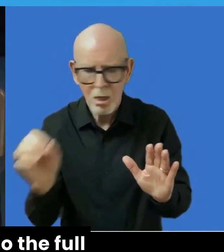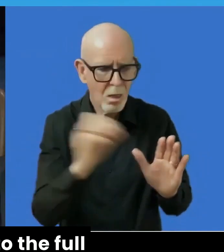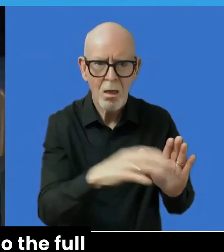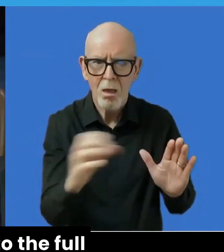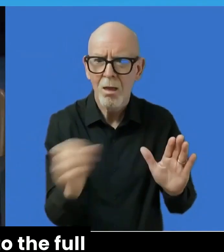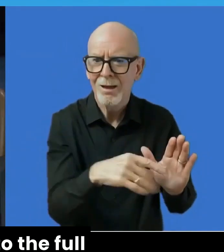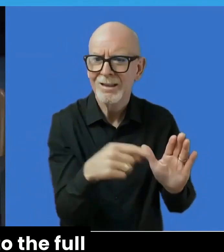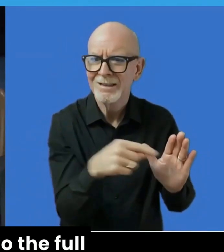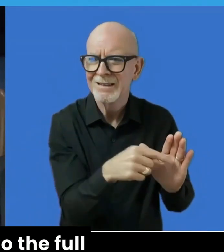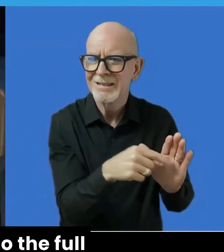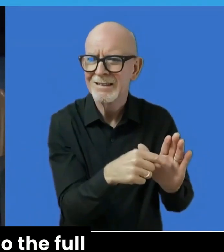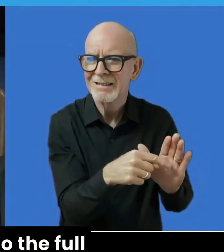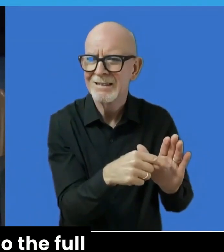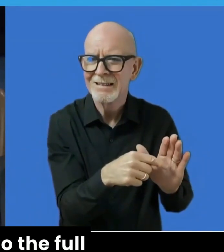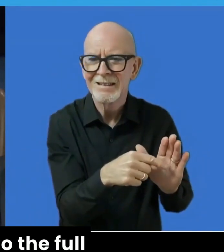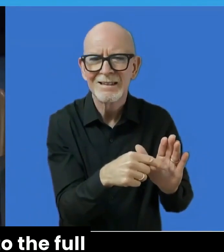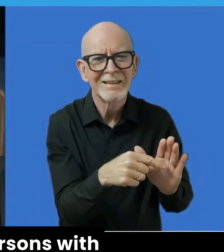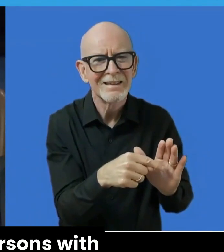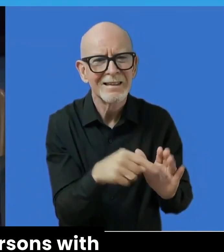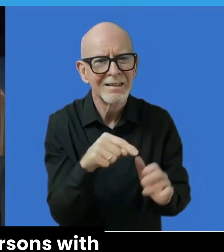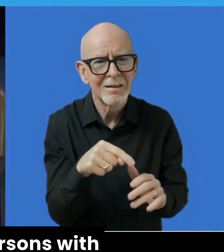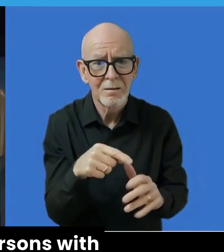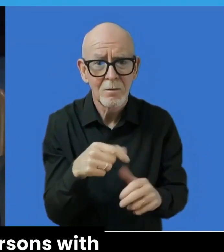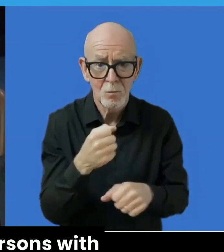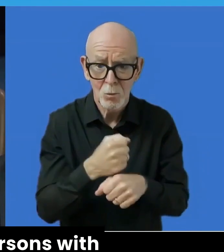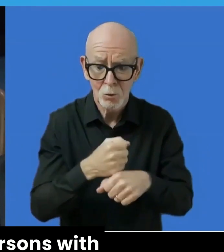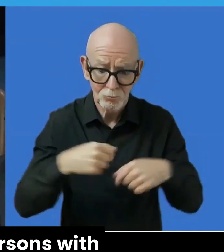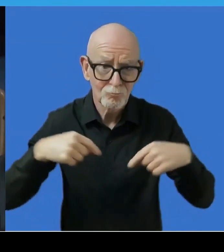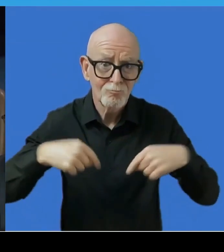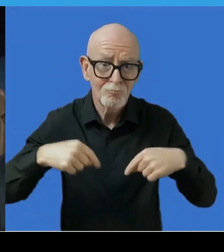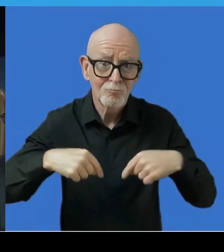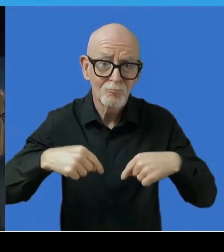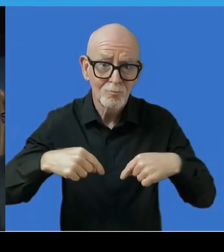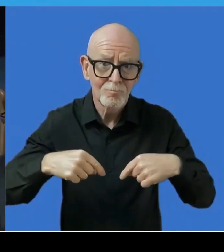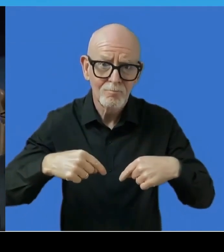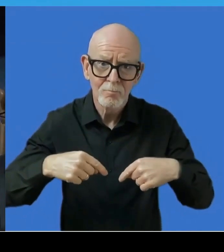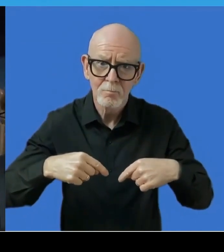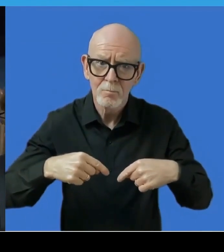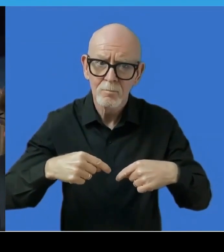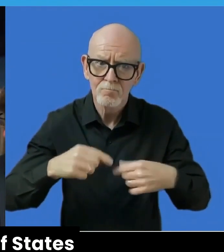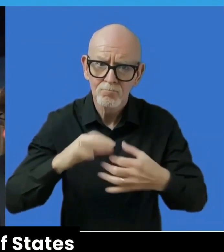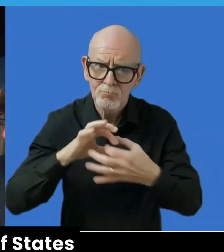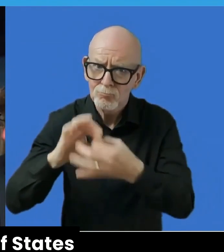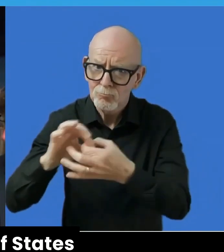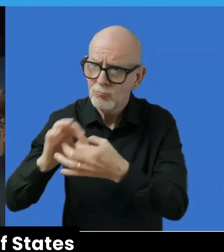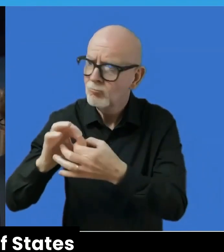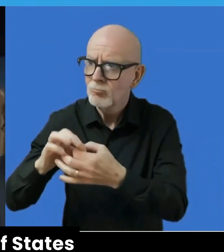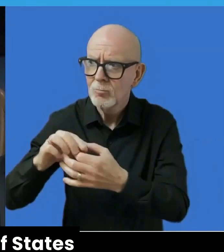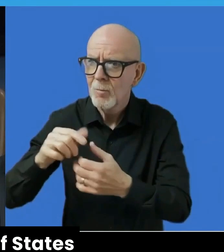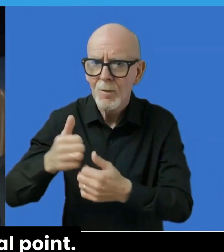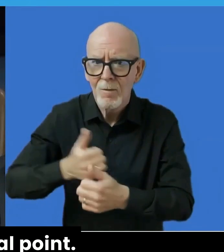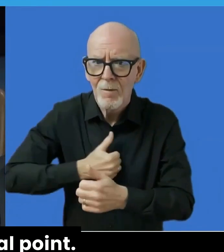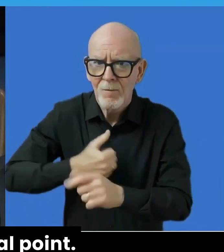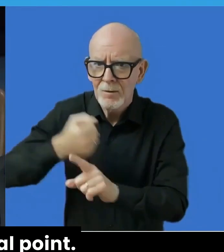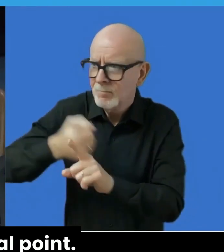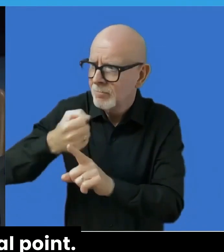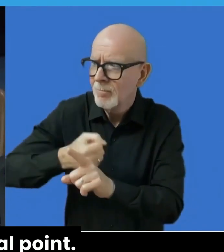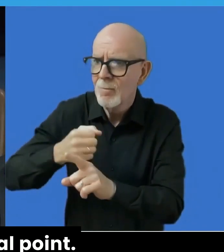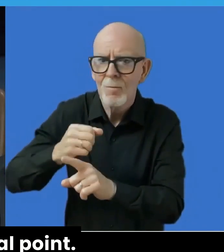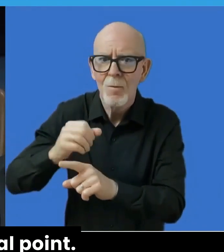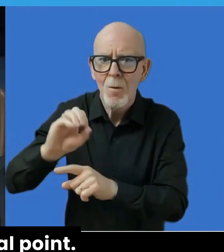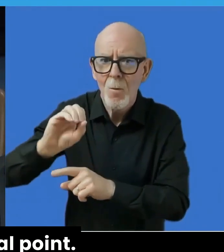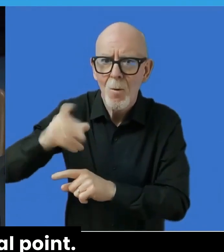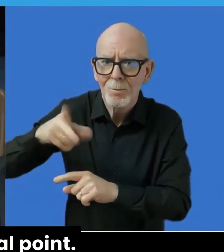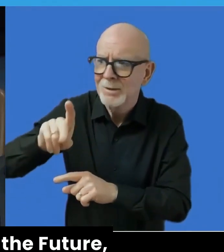for self-advocacy can lead to the full community inclusion of persons with disabilities. This year's Conference of States Parties comes at a